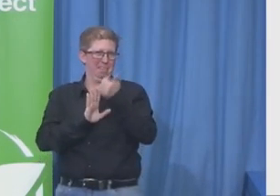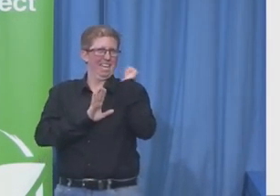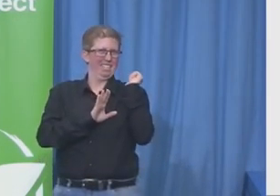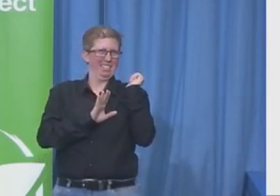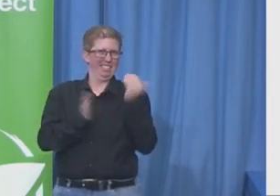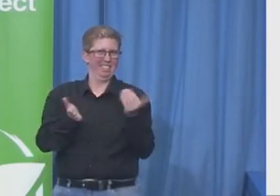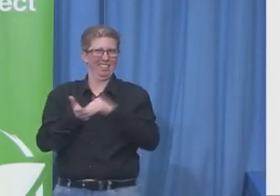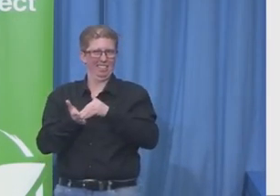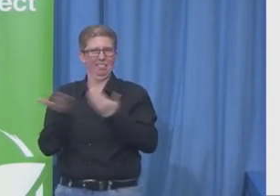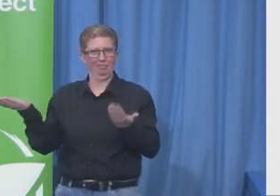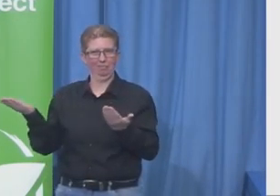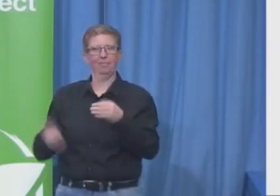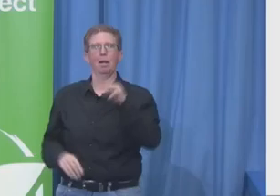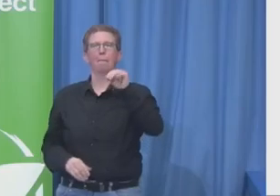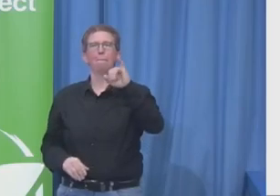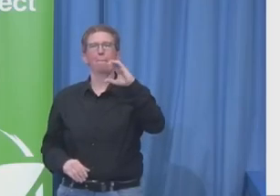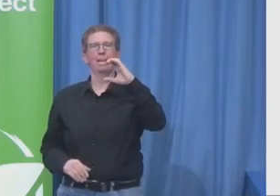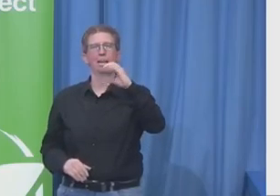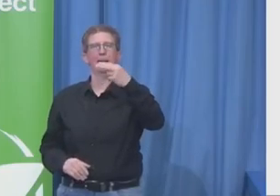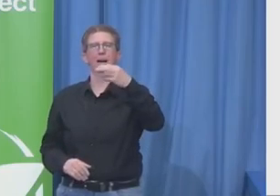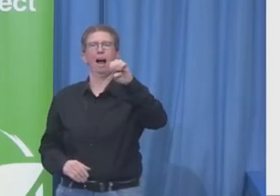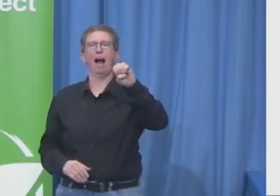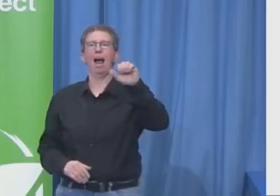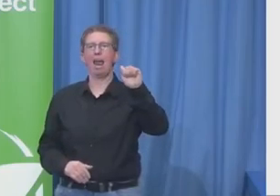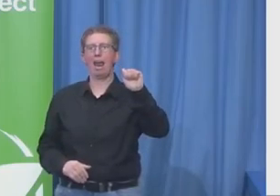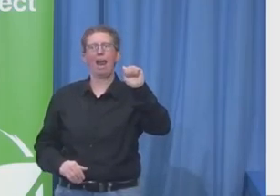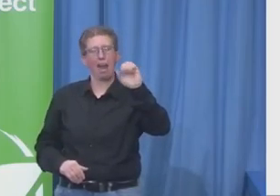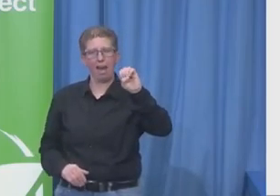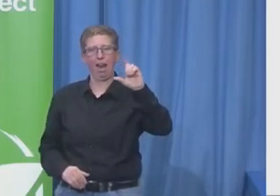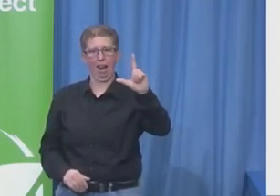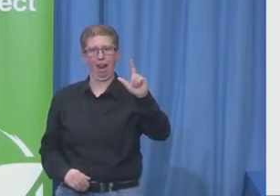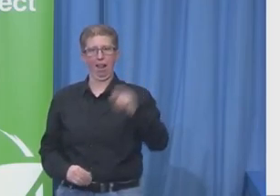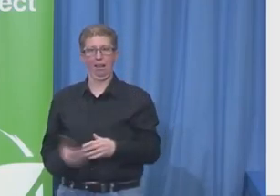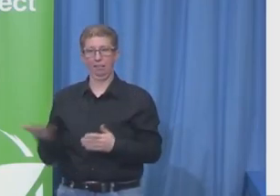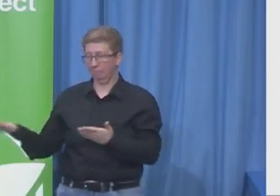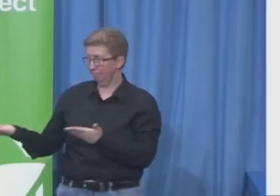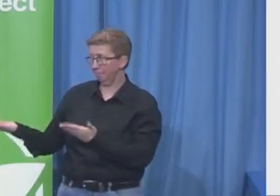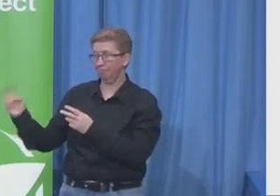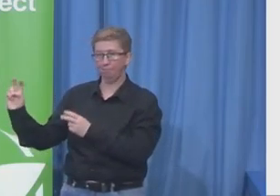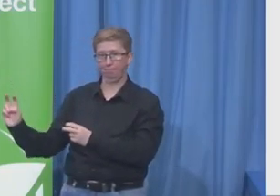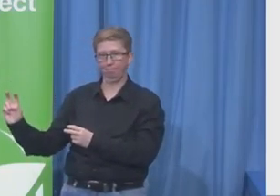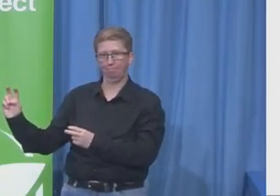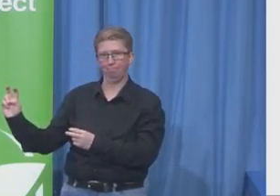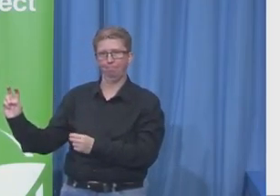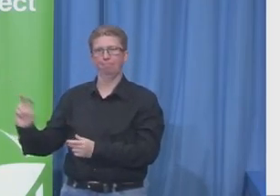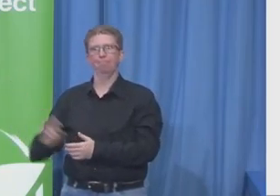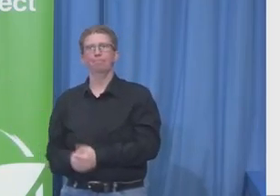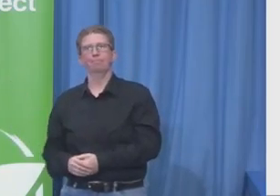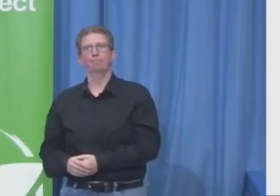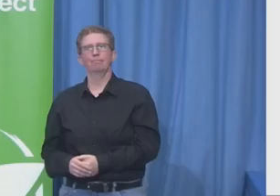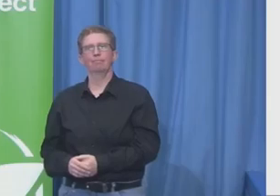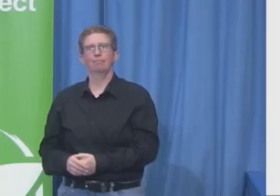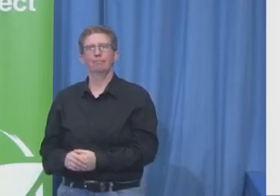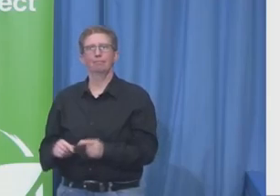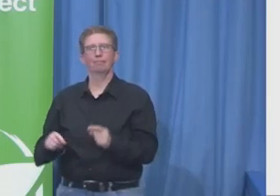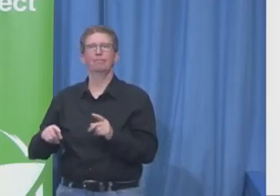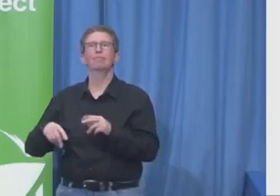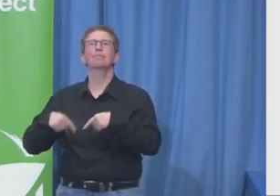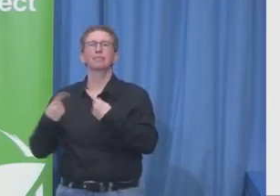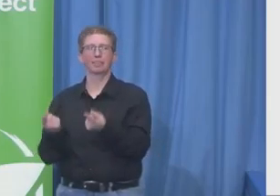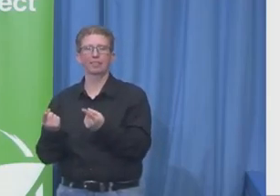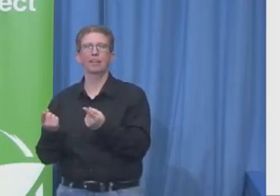conversation, a panel discussion. This is the last before we go into our broken parallel discussions at 11 o'clock. We'll be running a little bit behind, so you